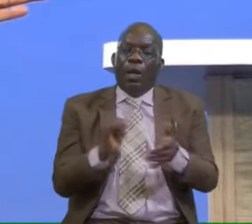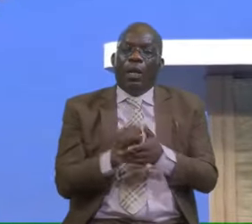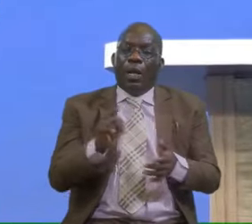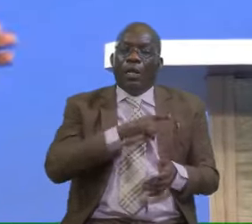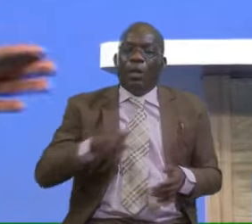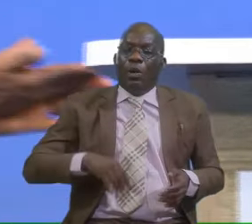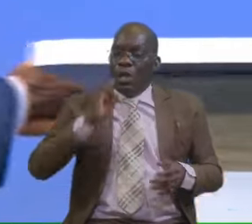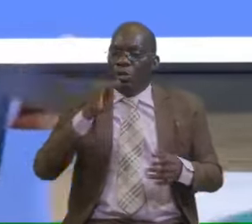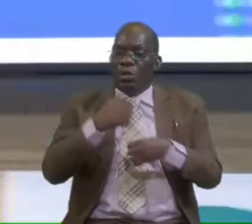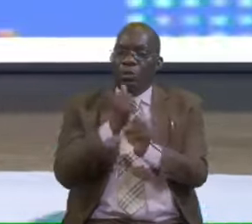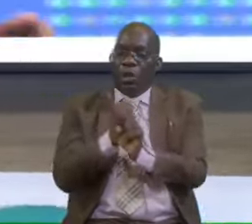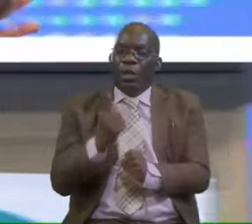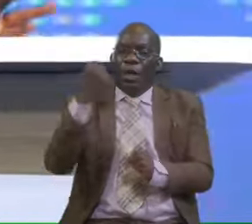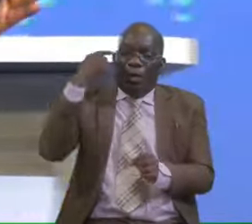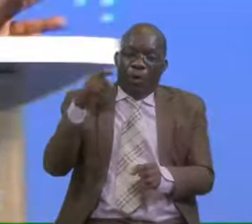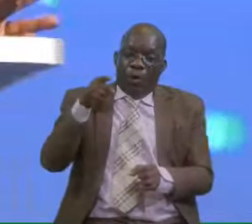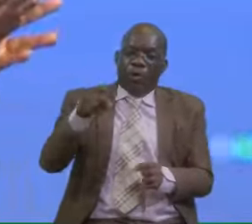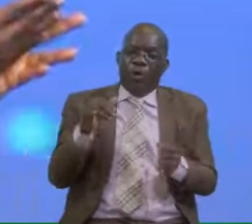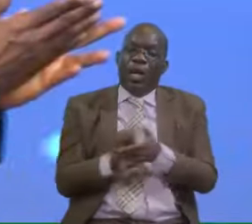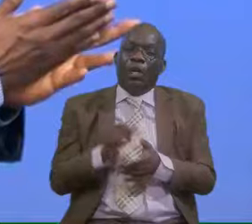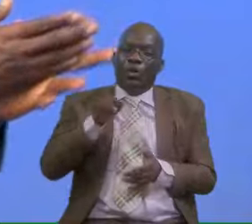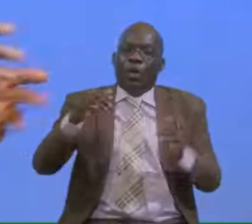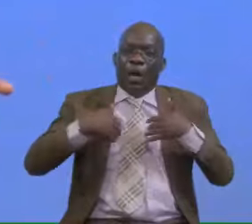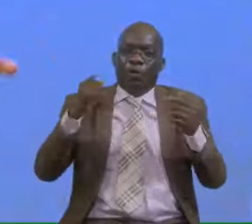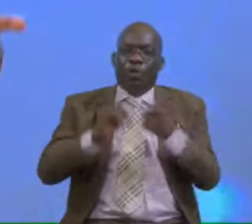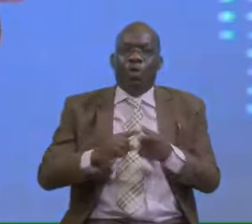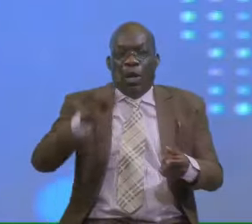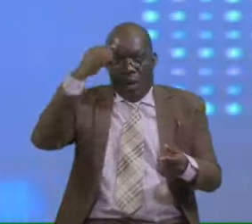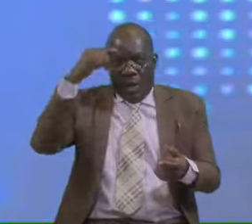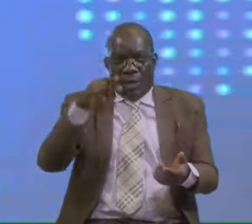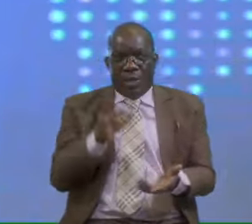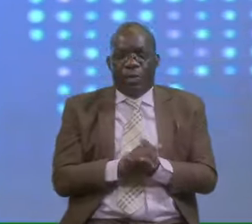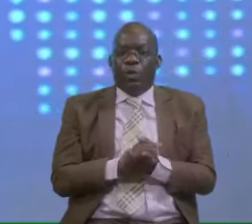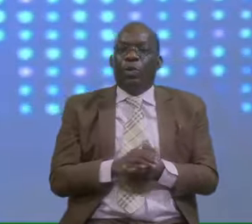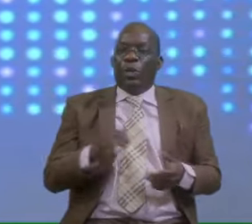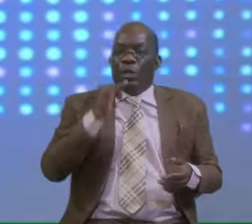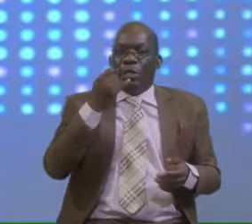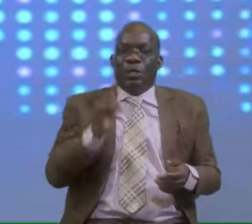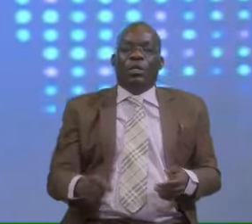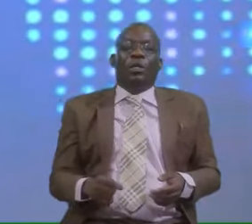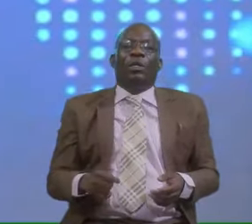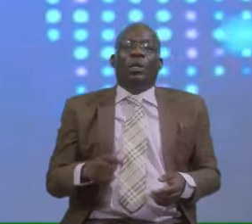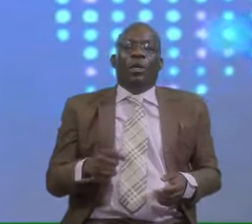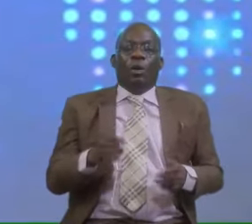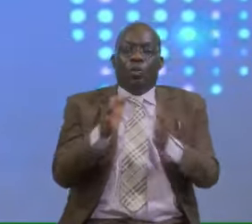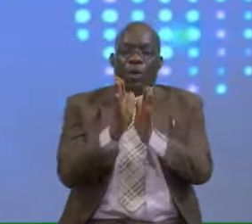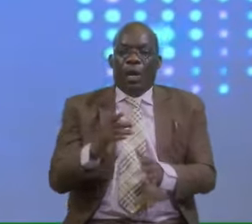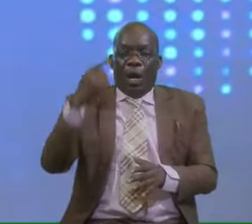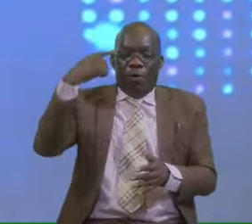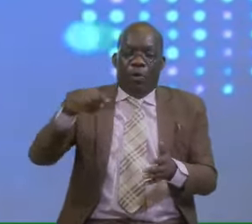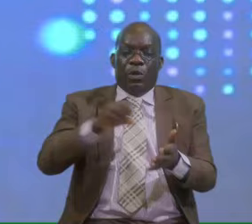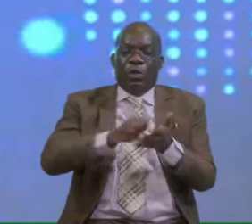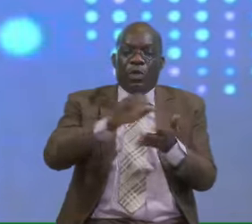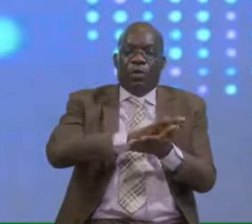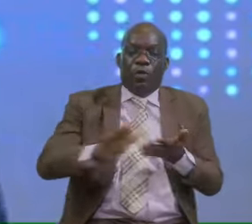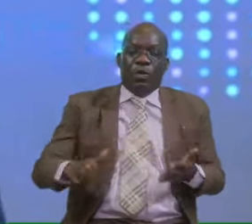you have to agree with, is the intercession for the saints, for sanctification, for holiness,